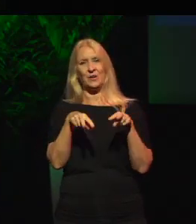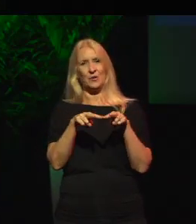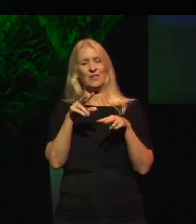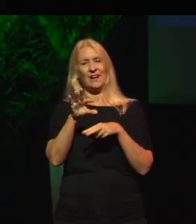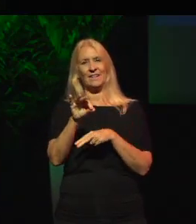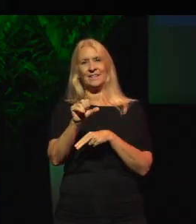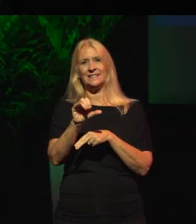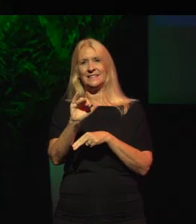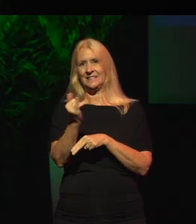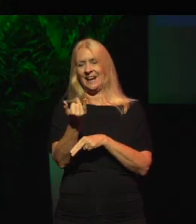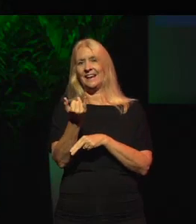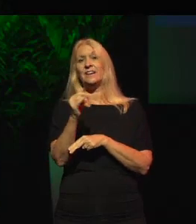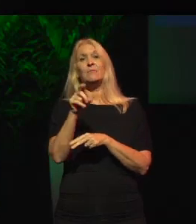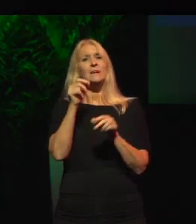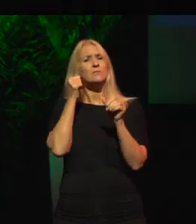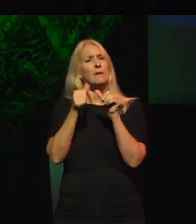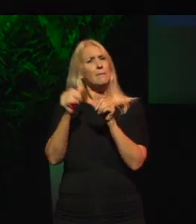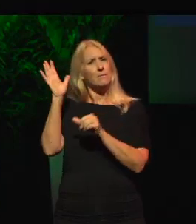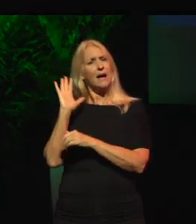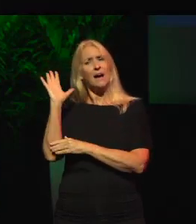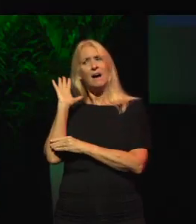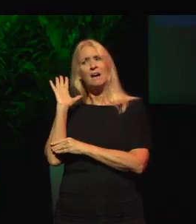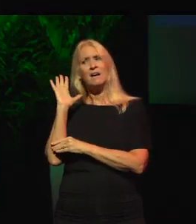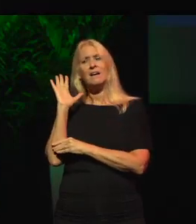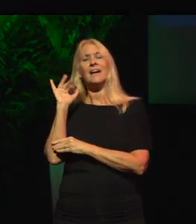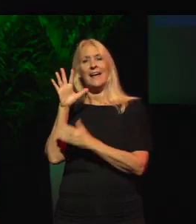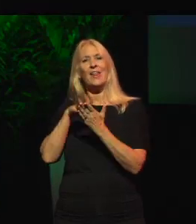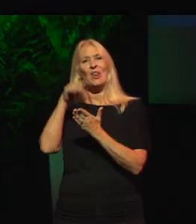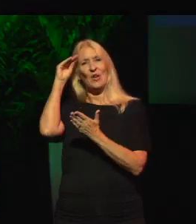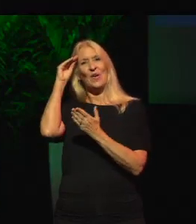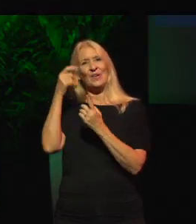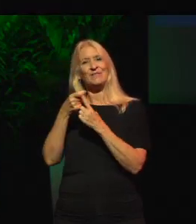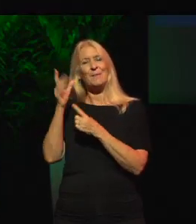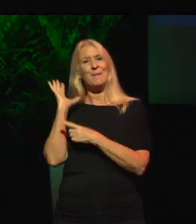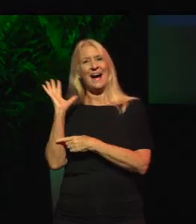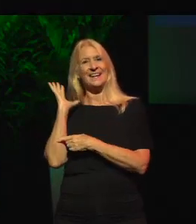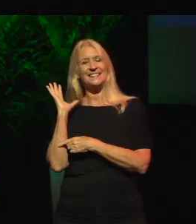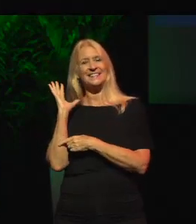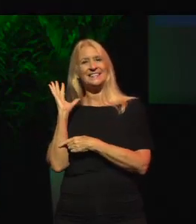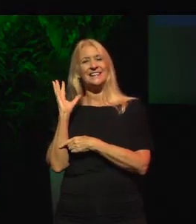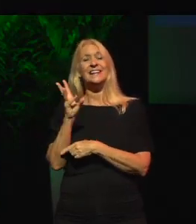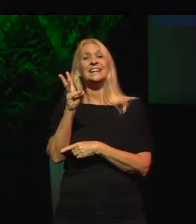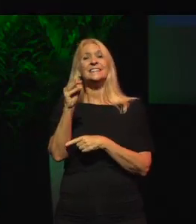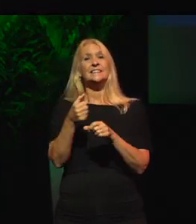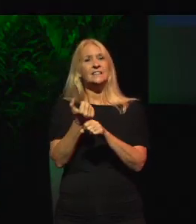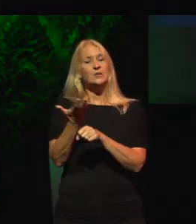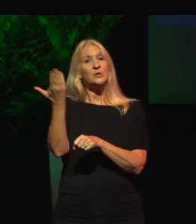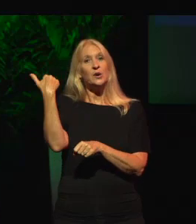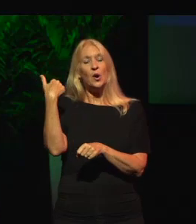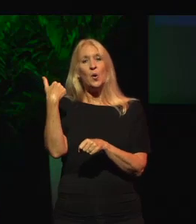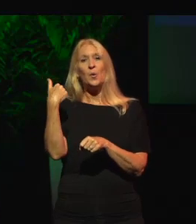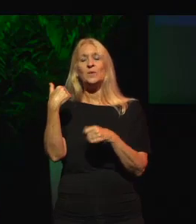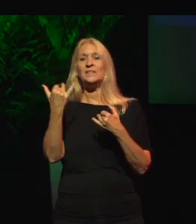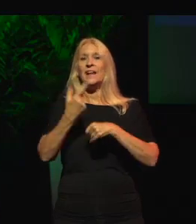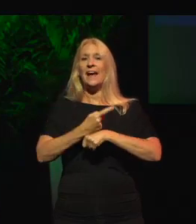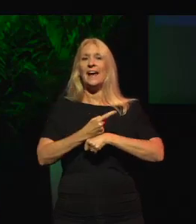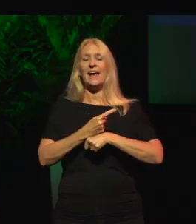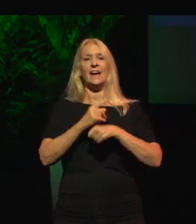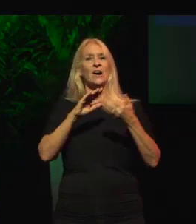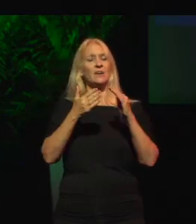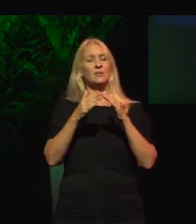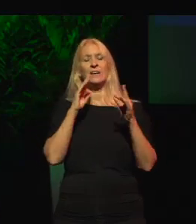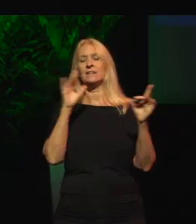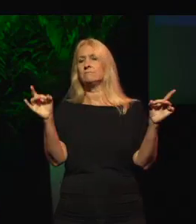And so we must remember our past and learn from it. It was 60 years ago today that our community witnessed the tragic